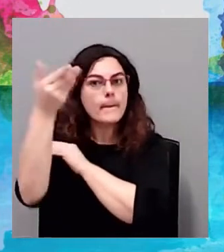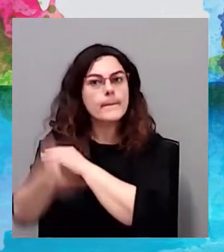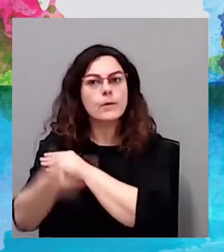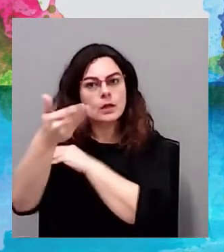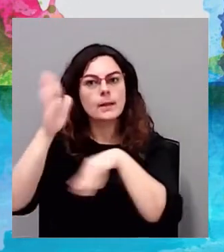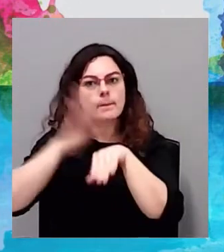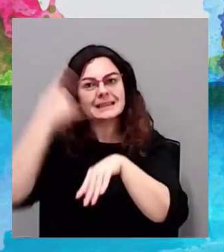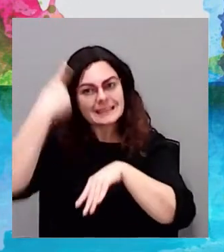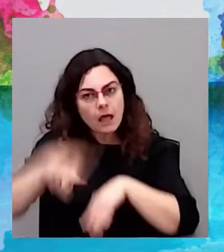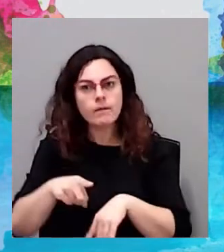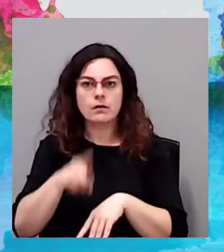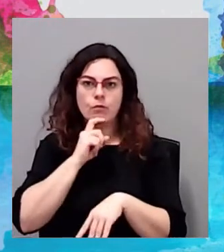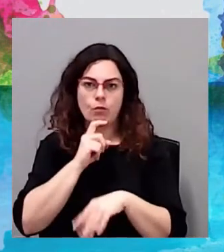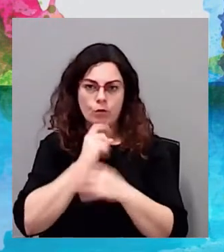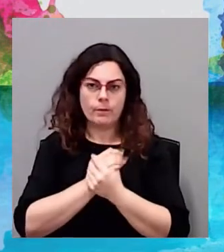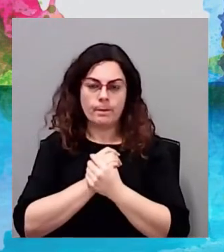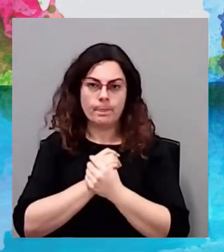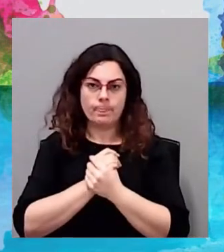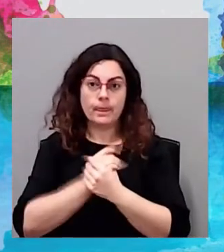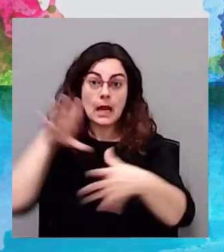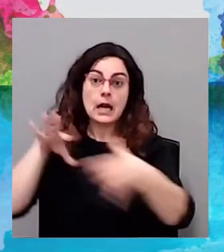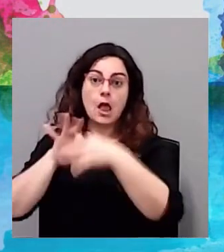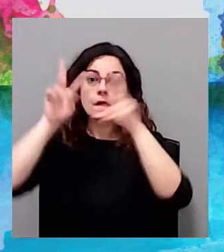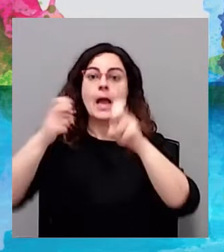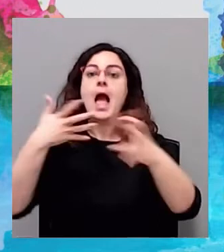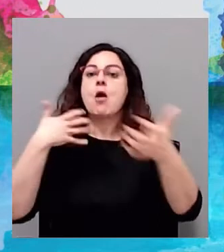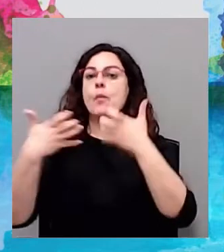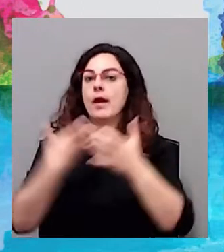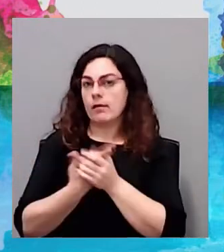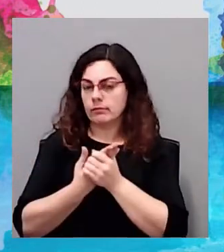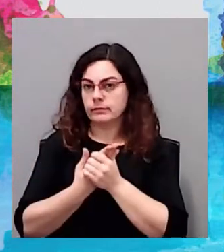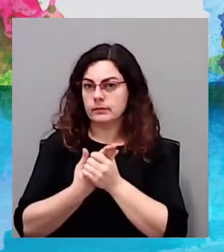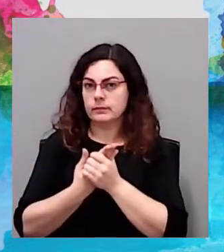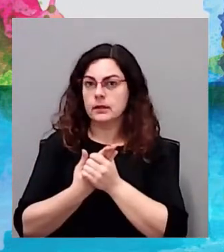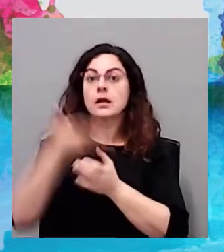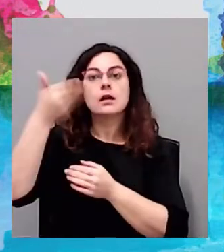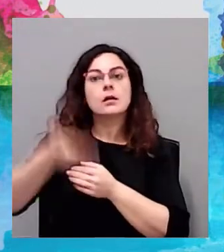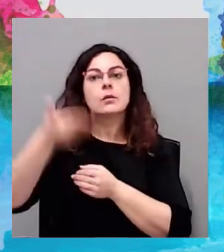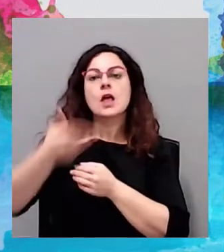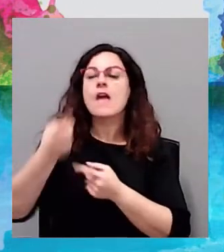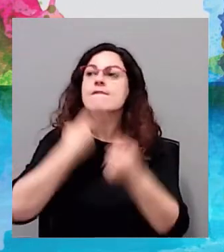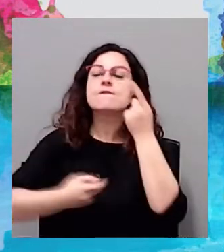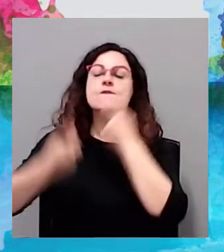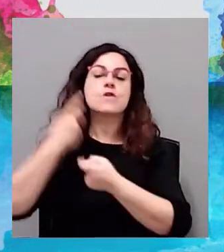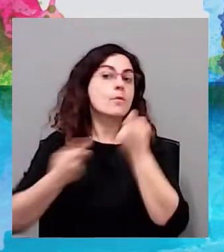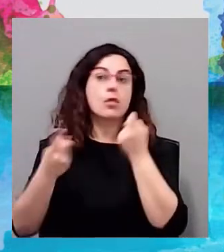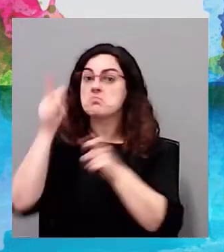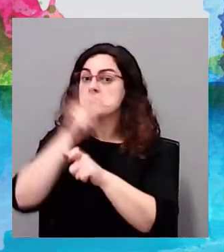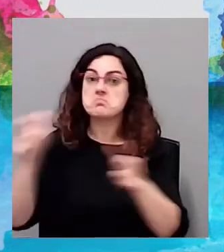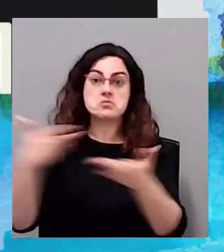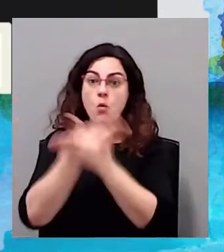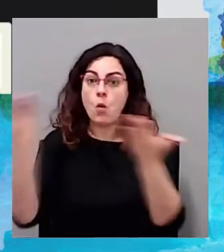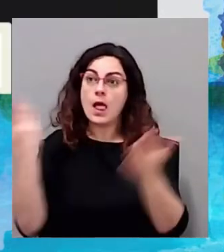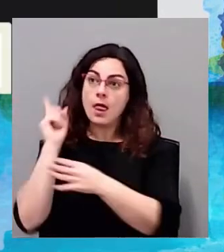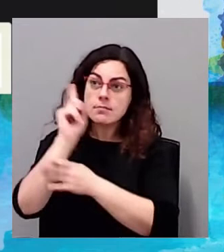very important for the visitors. Now, in the work itself, as I said, they need